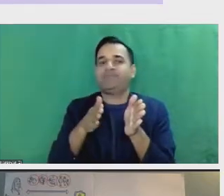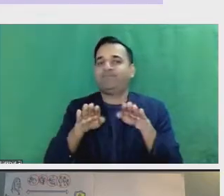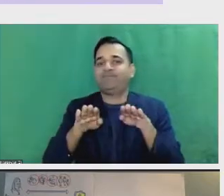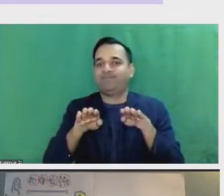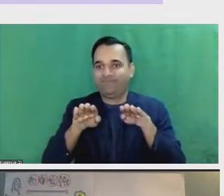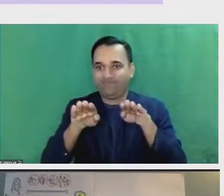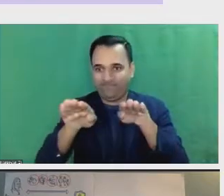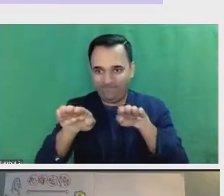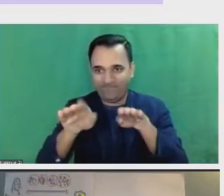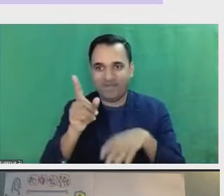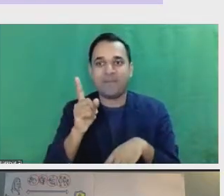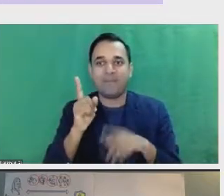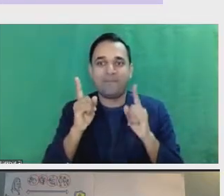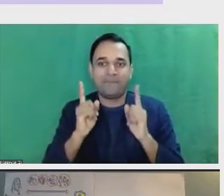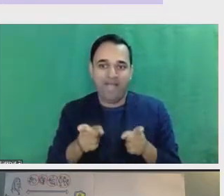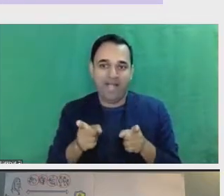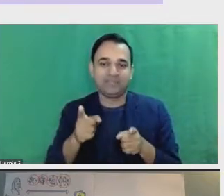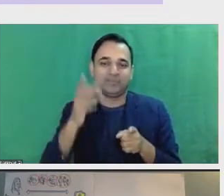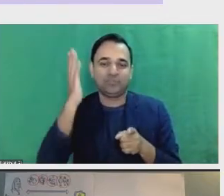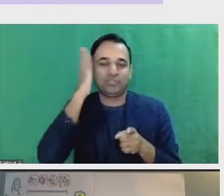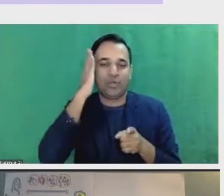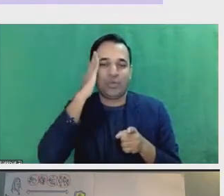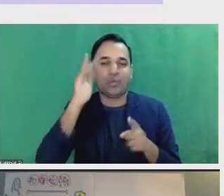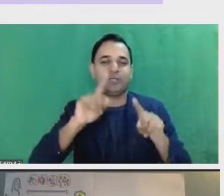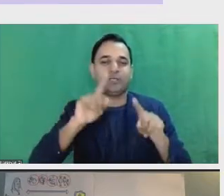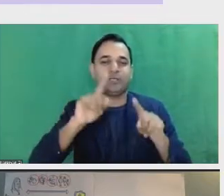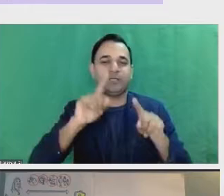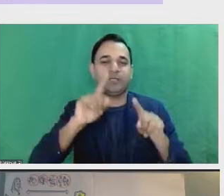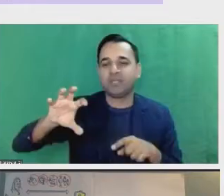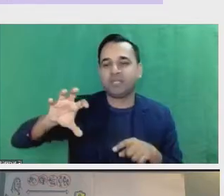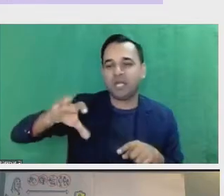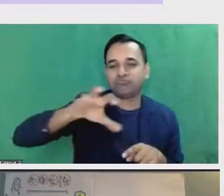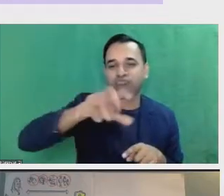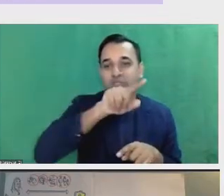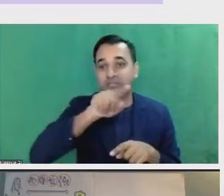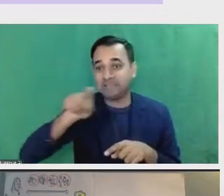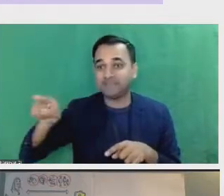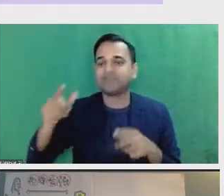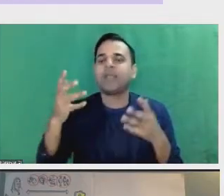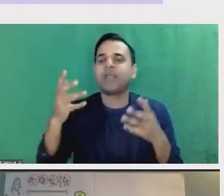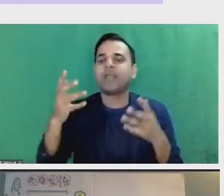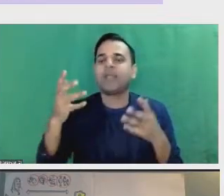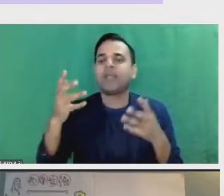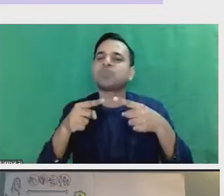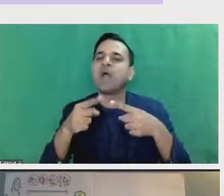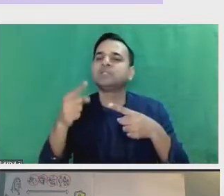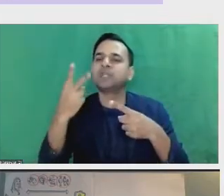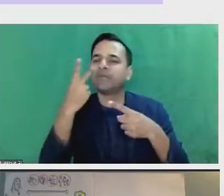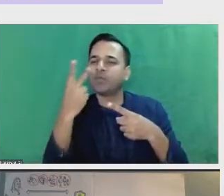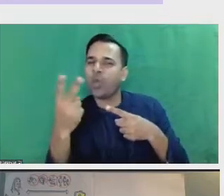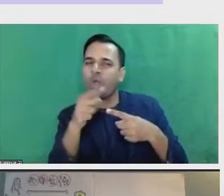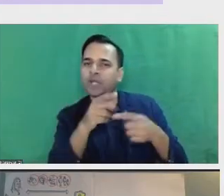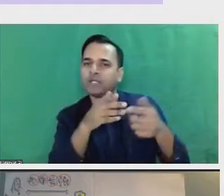are facing, it's different based on the economies that they're coming from, based on the challenges that they face every single day, the